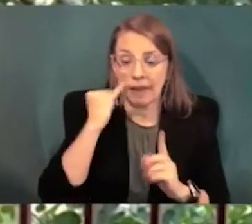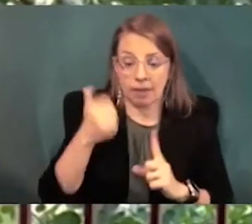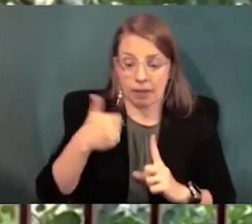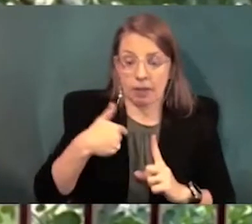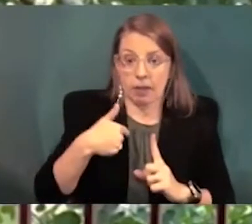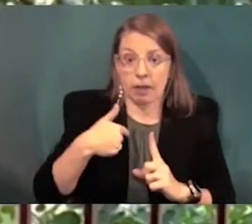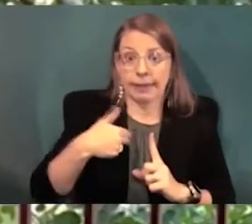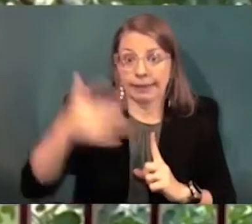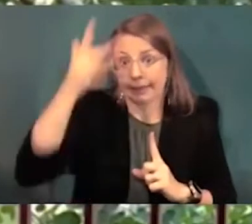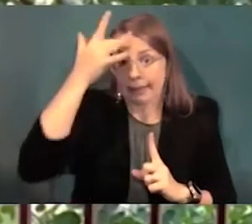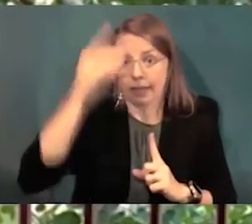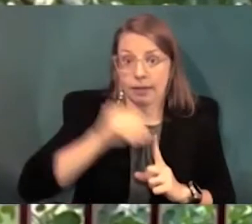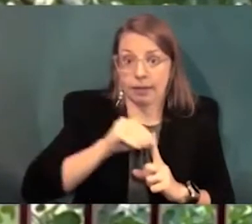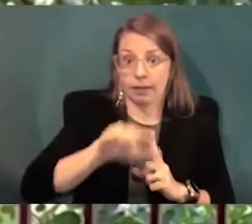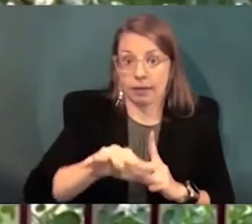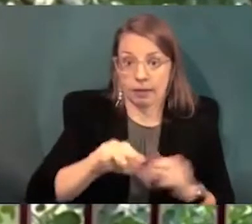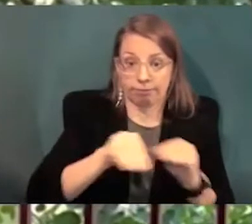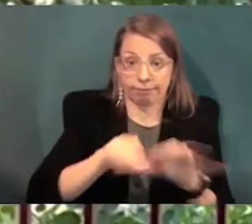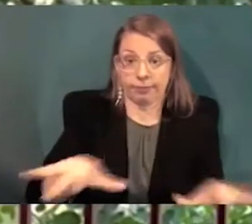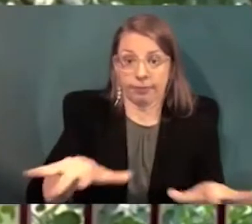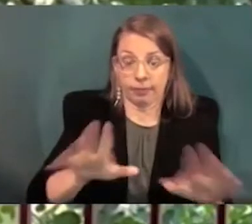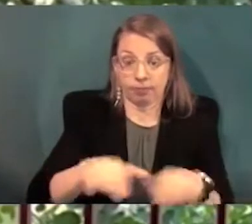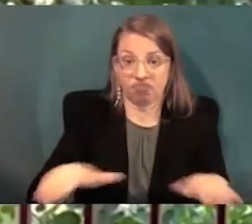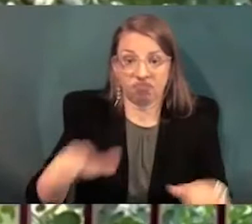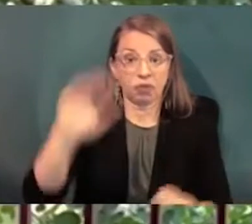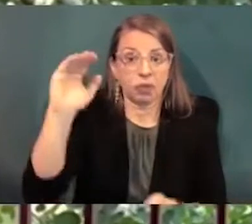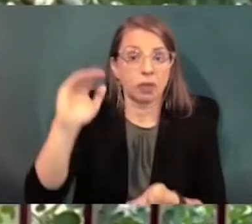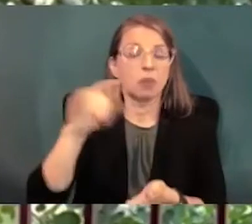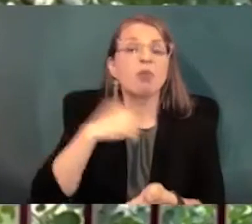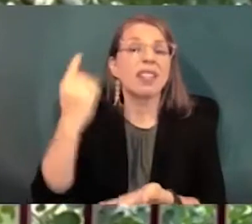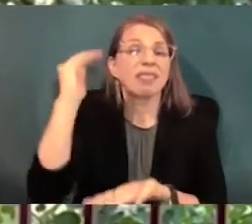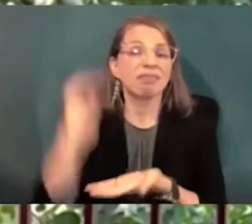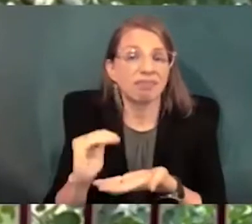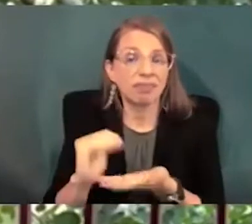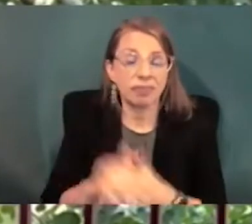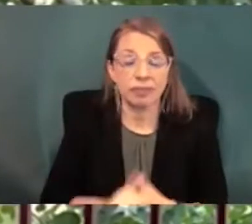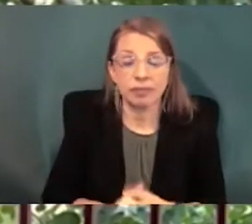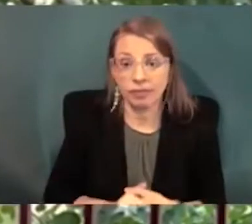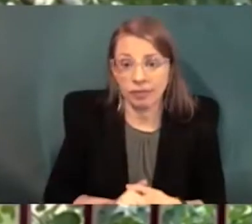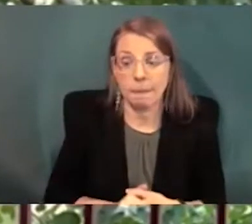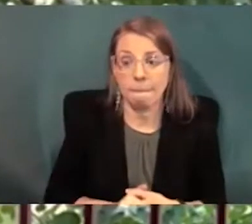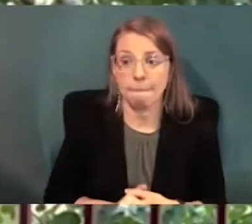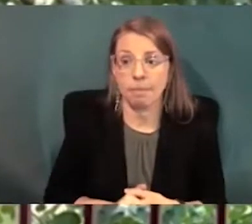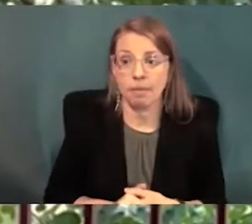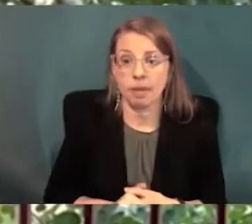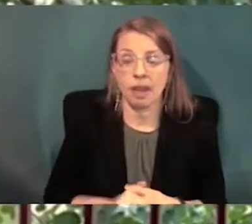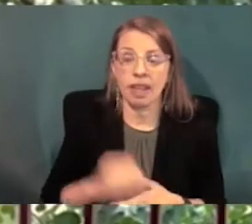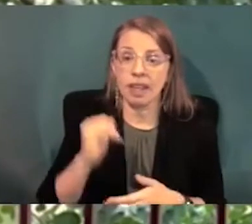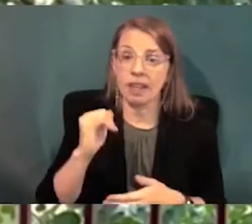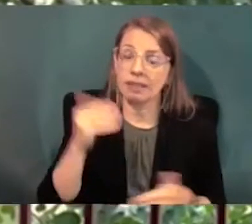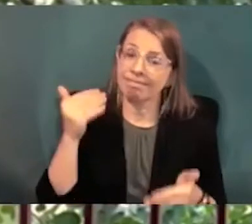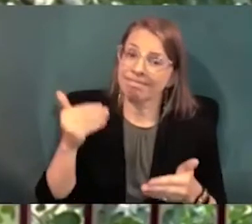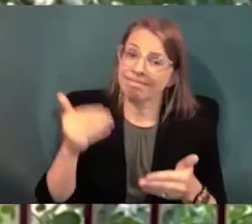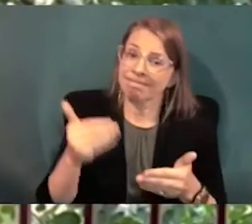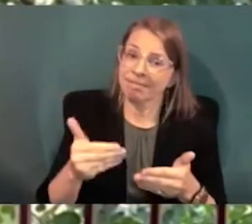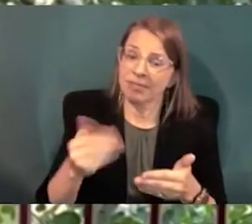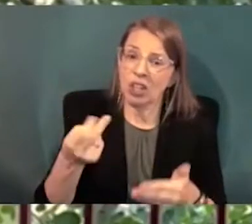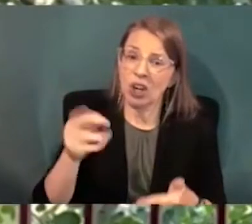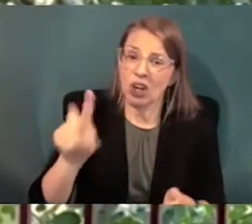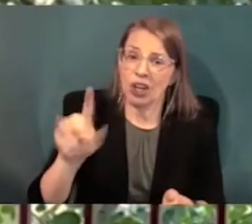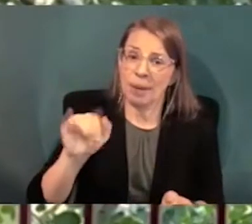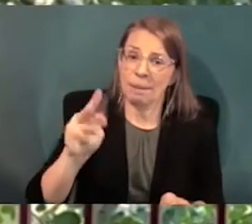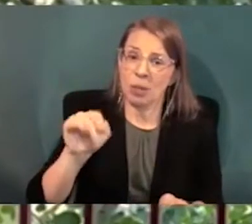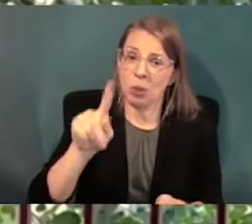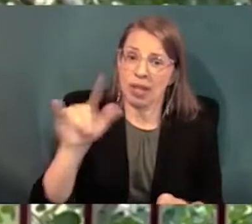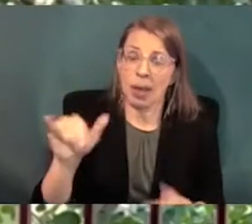household. So again, I think it goes to the basic concept of population or herd immunity, and that is the more people that are